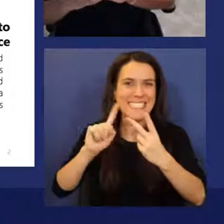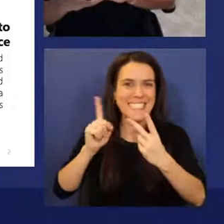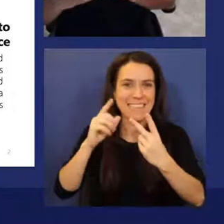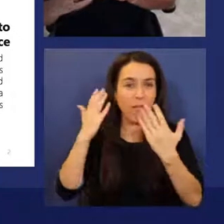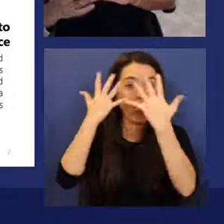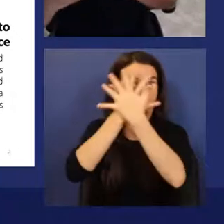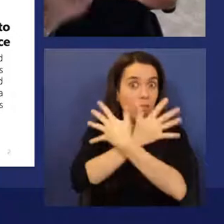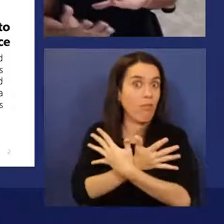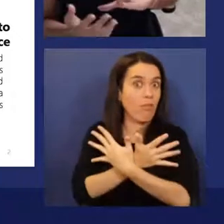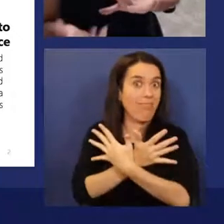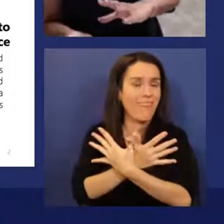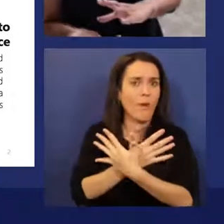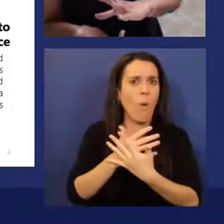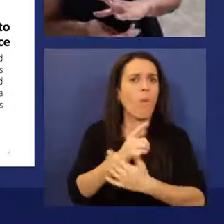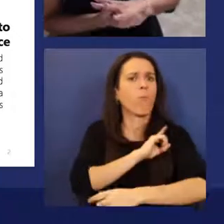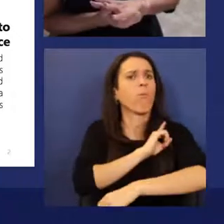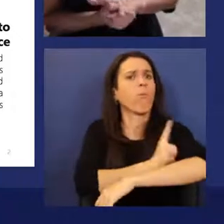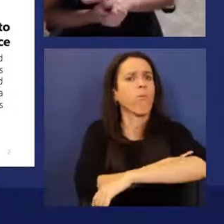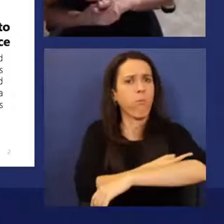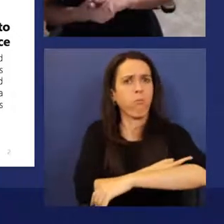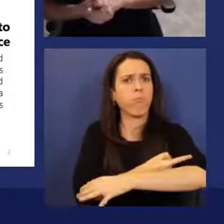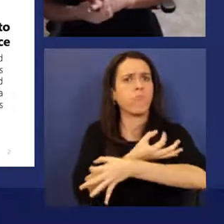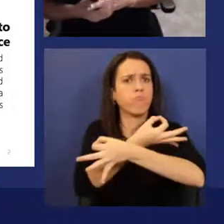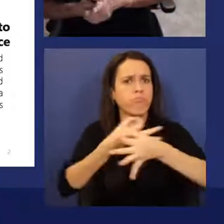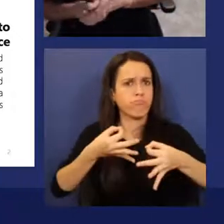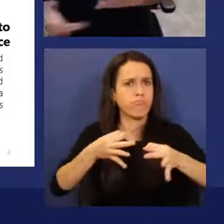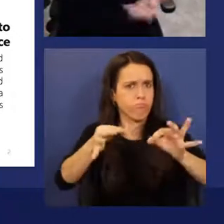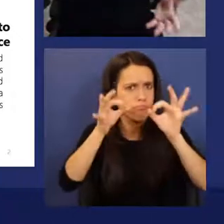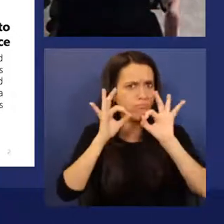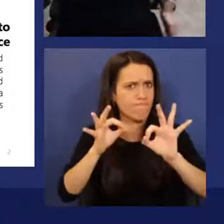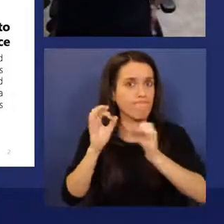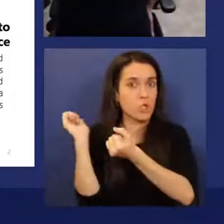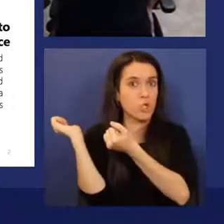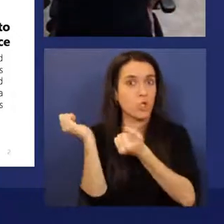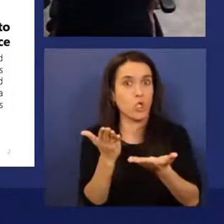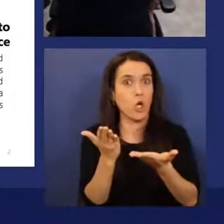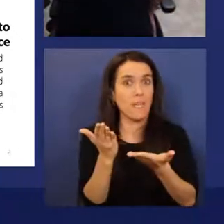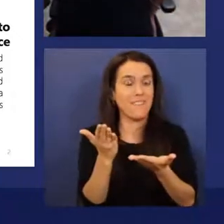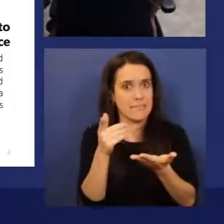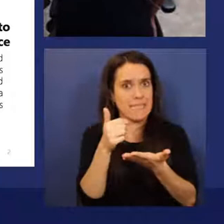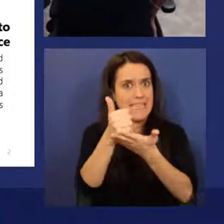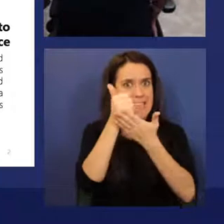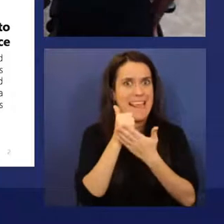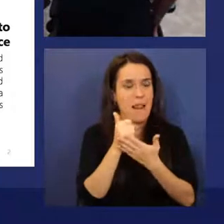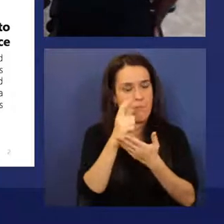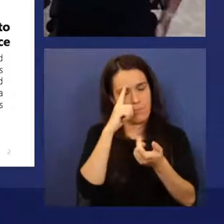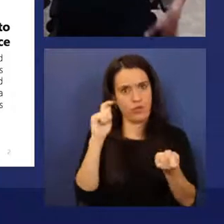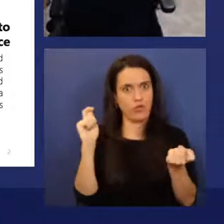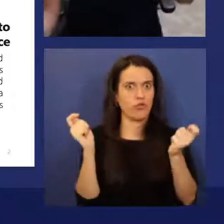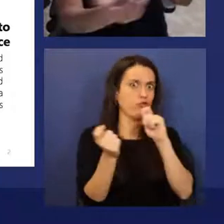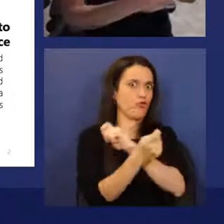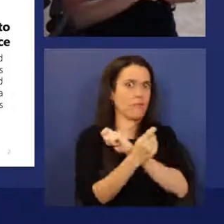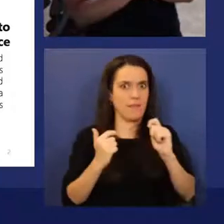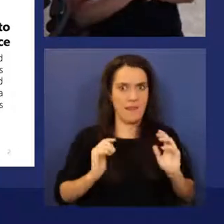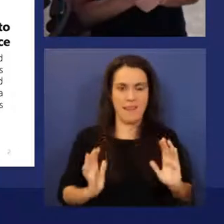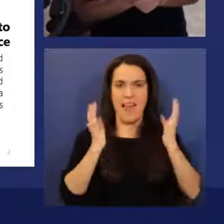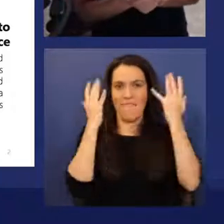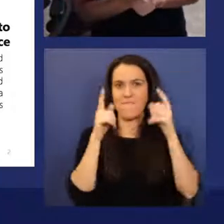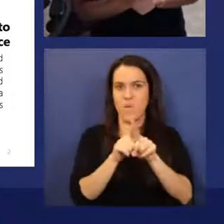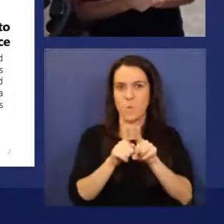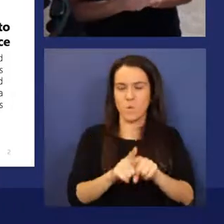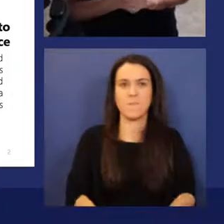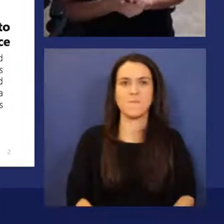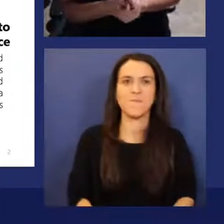very efficient, and they're very necessary services that is going to help us transform our lives as well.